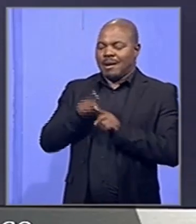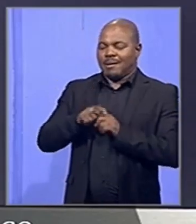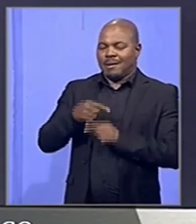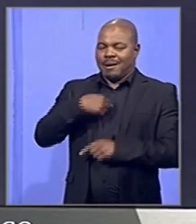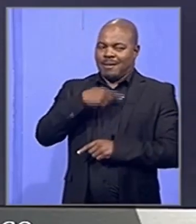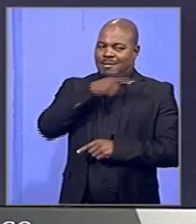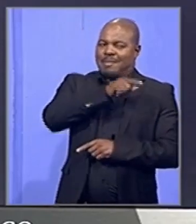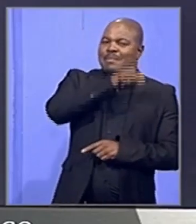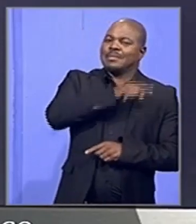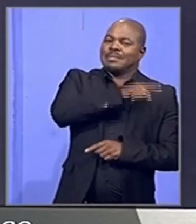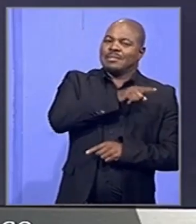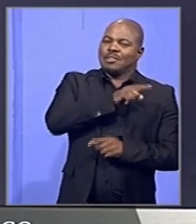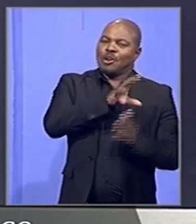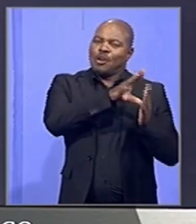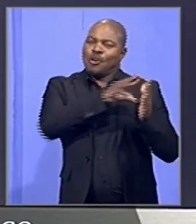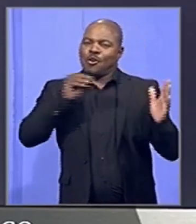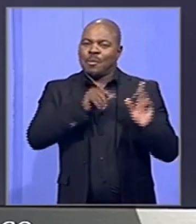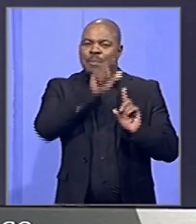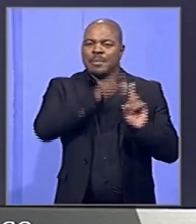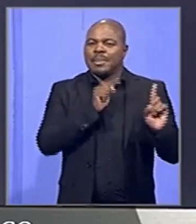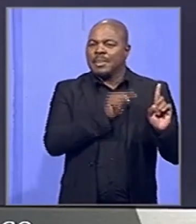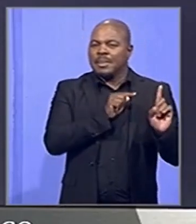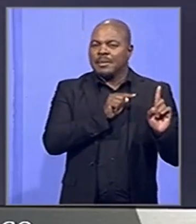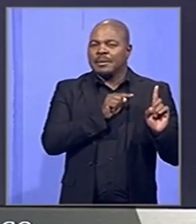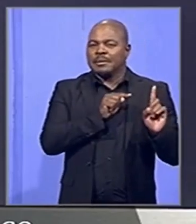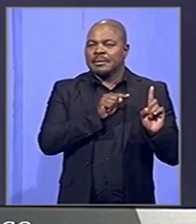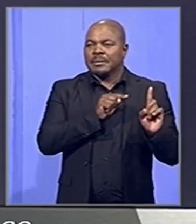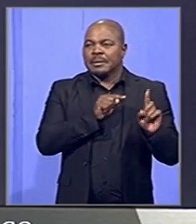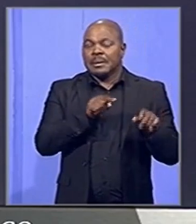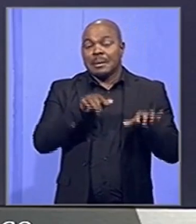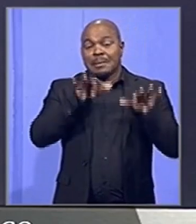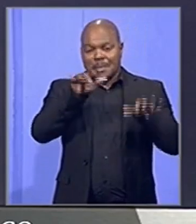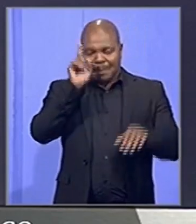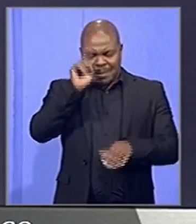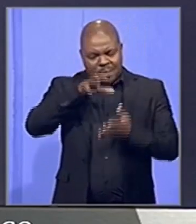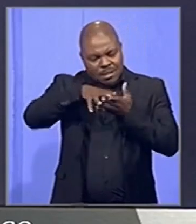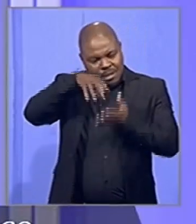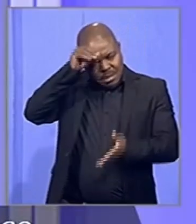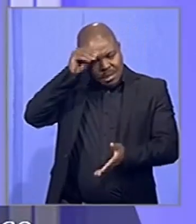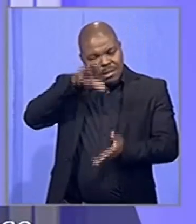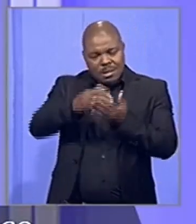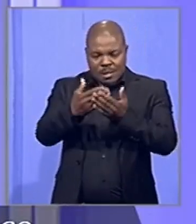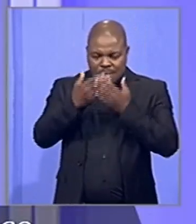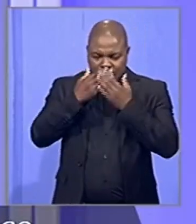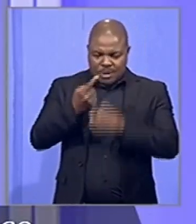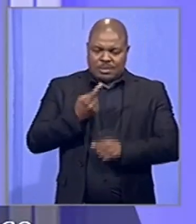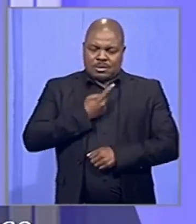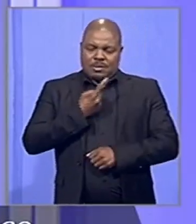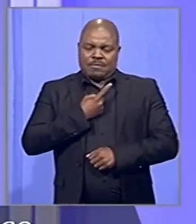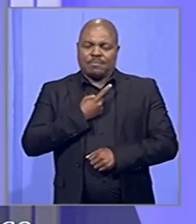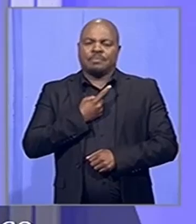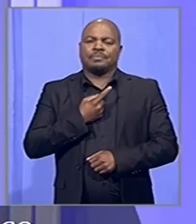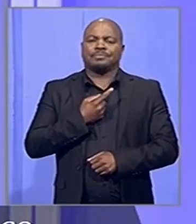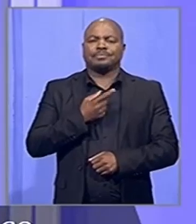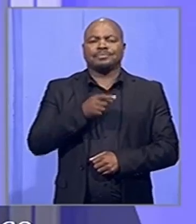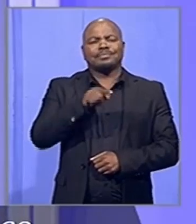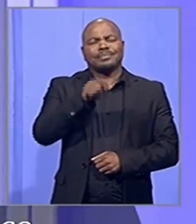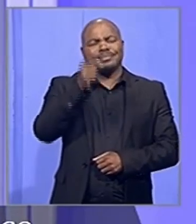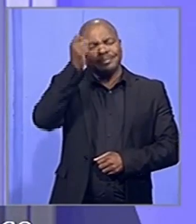bona. So the problem then kore batho tshwantse ba ithute ba understand hore